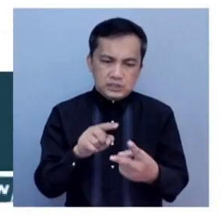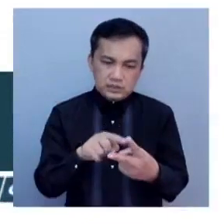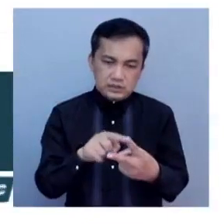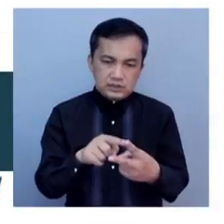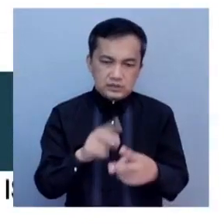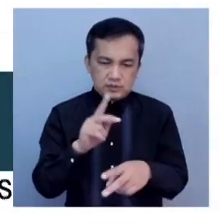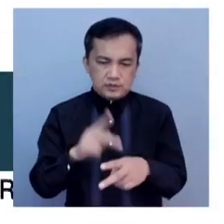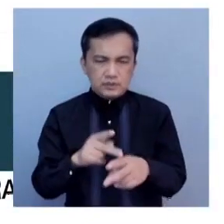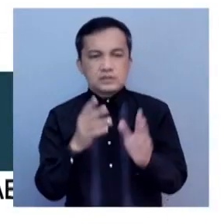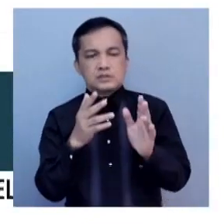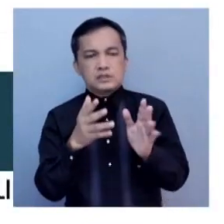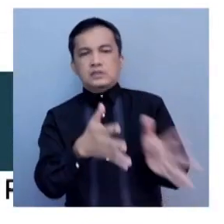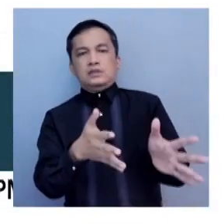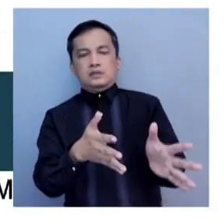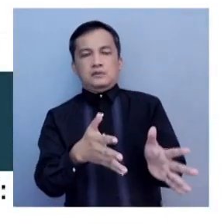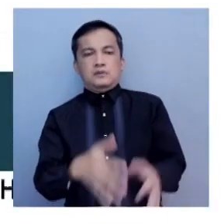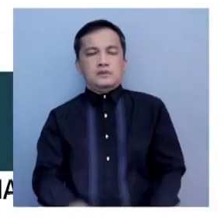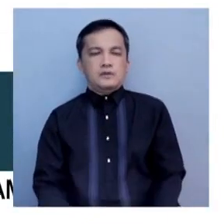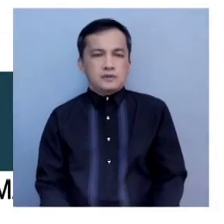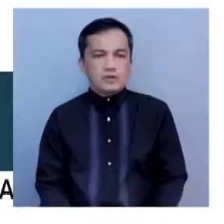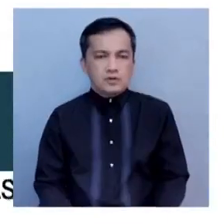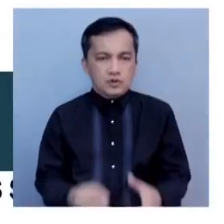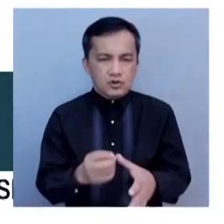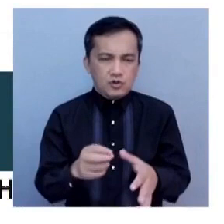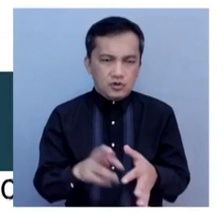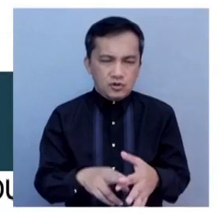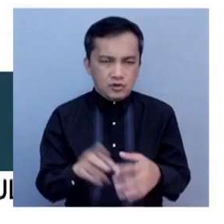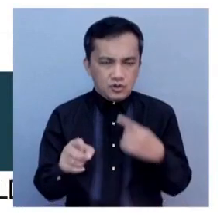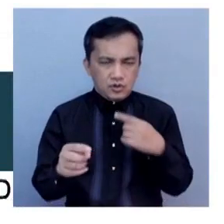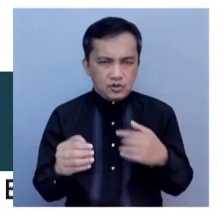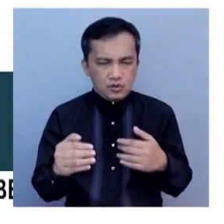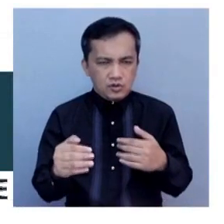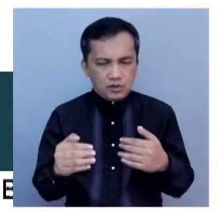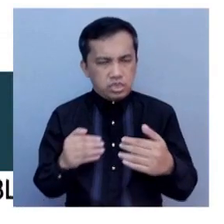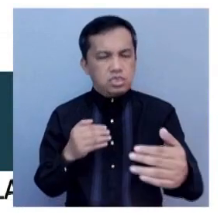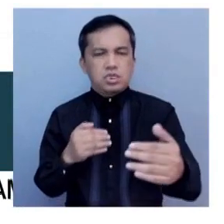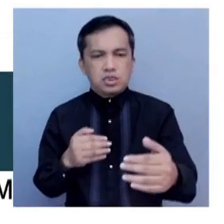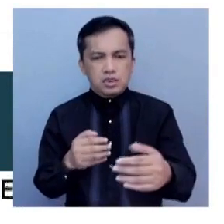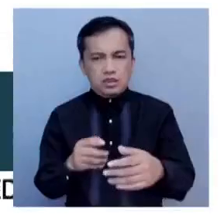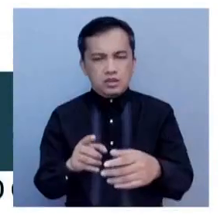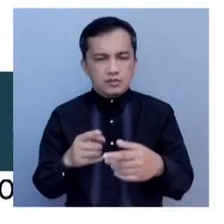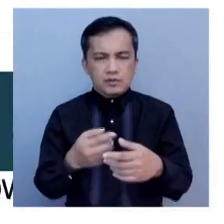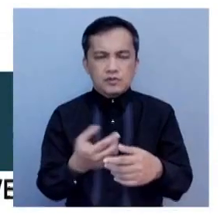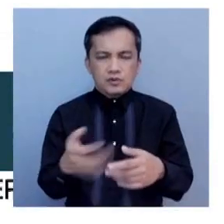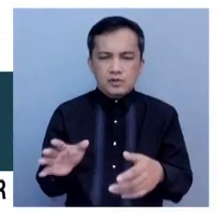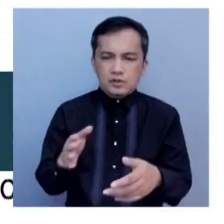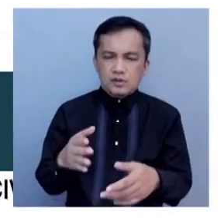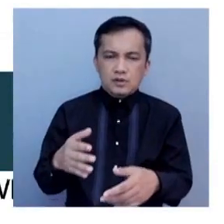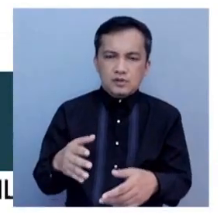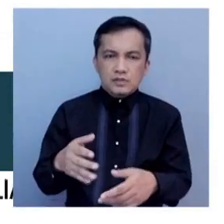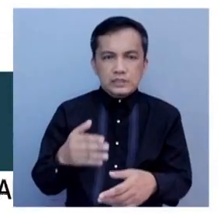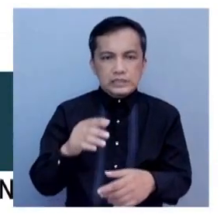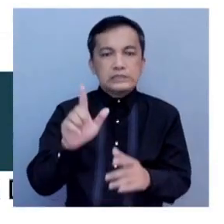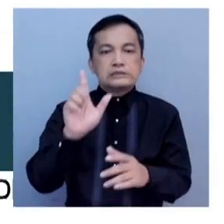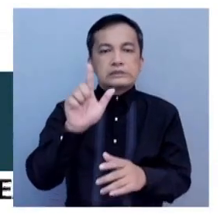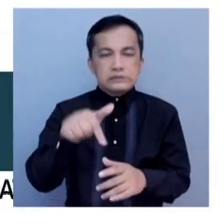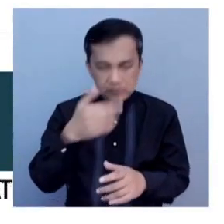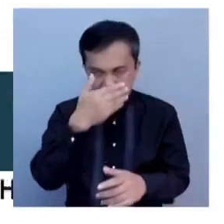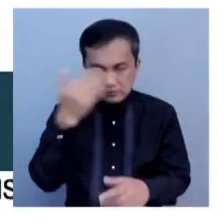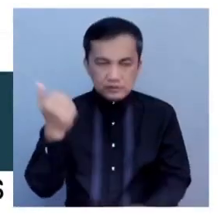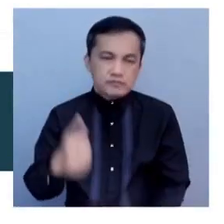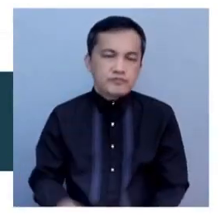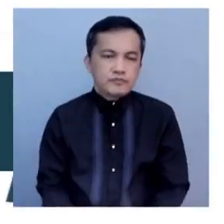just give up on this, or the Sierra Madre will break up and slide off the shoal. So I think that that's